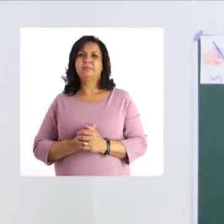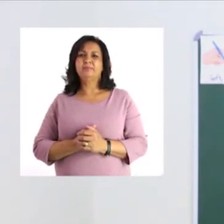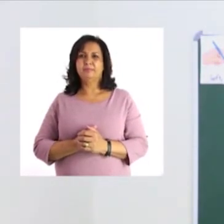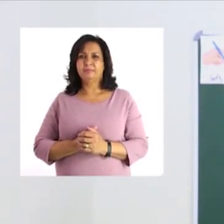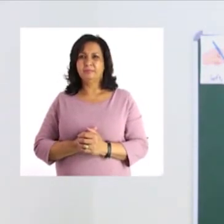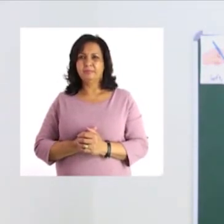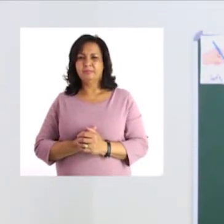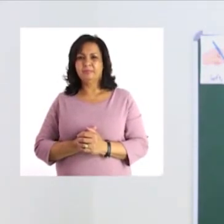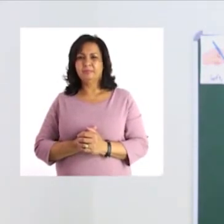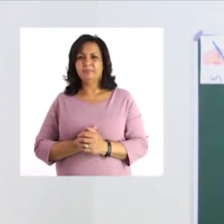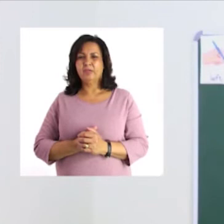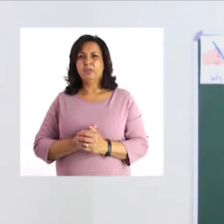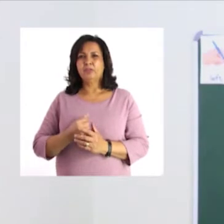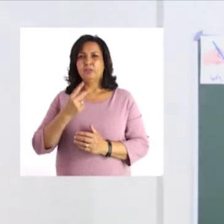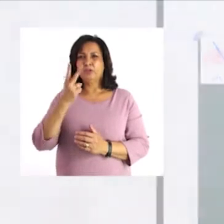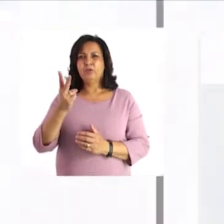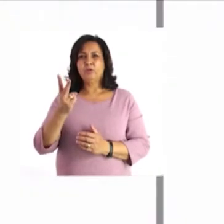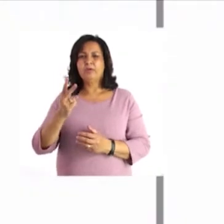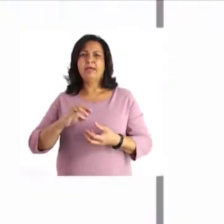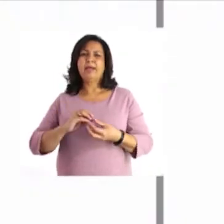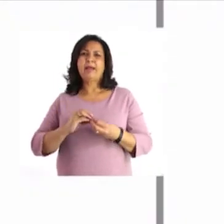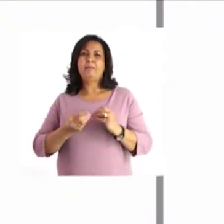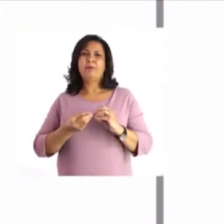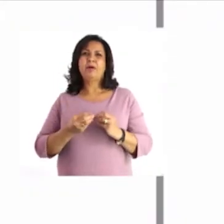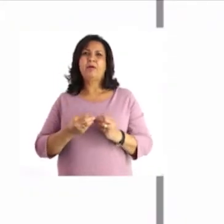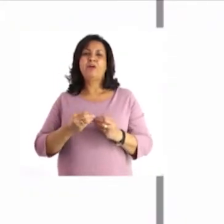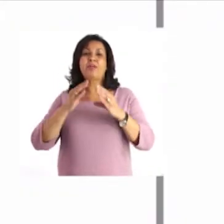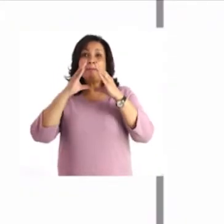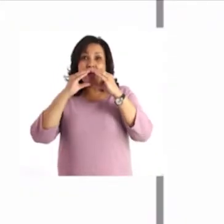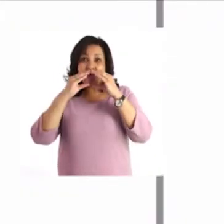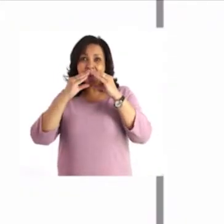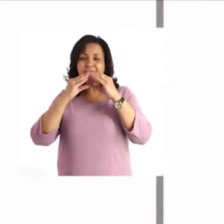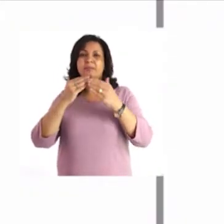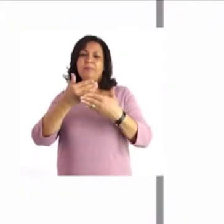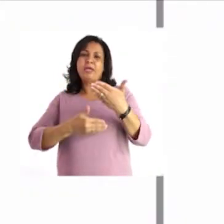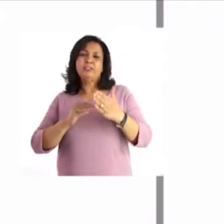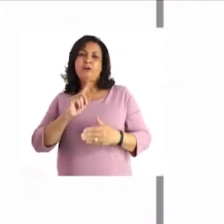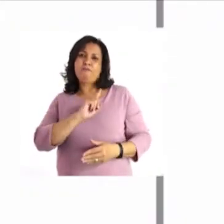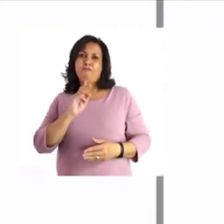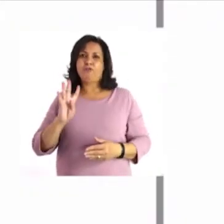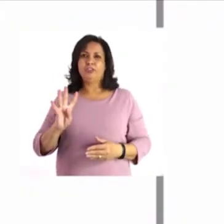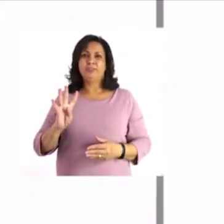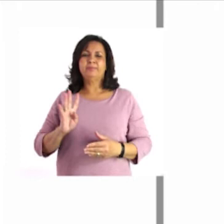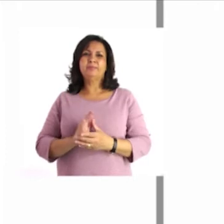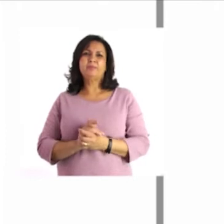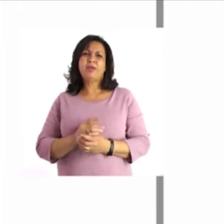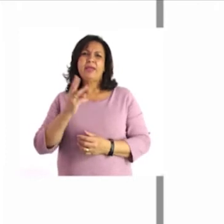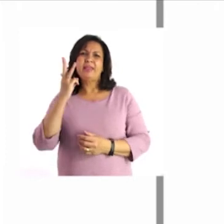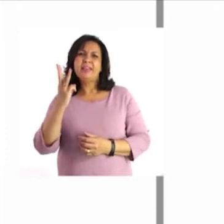Let's look at the number of the burgers on the picture on page 14. We have 3